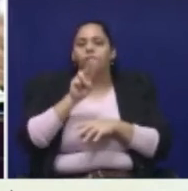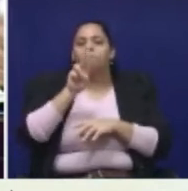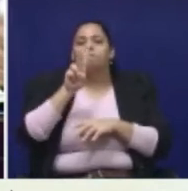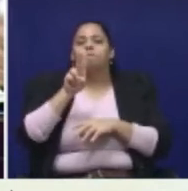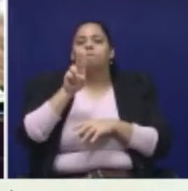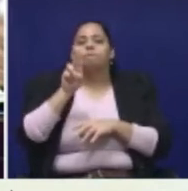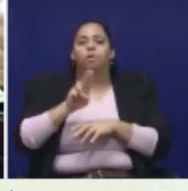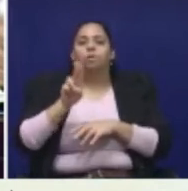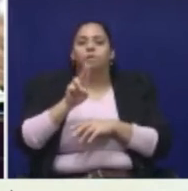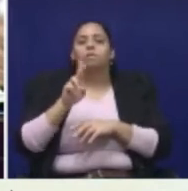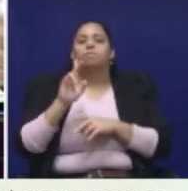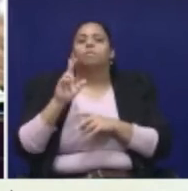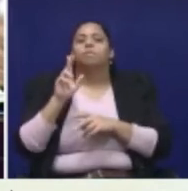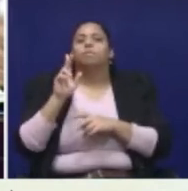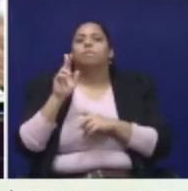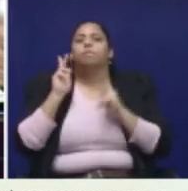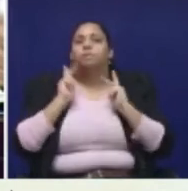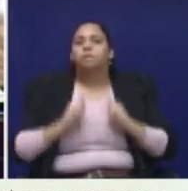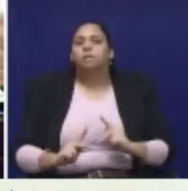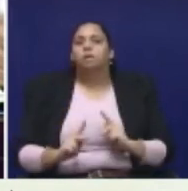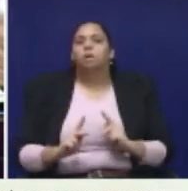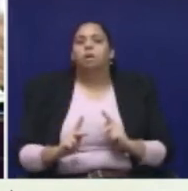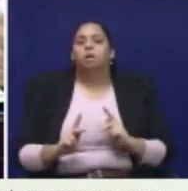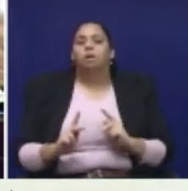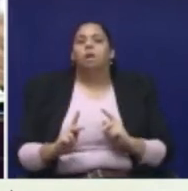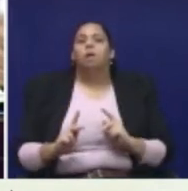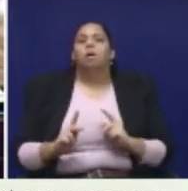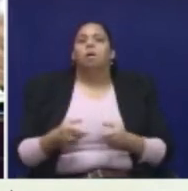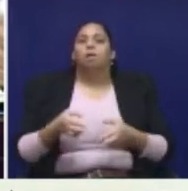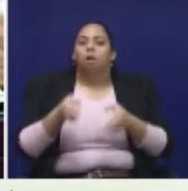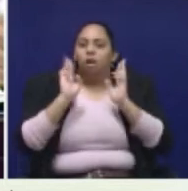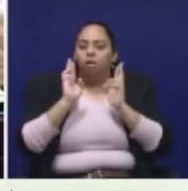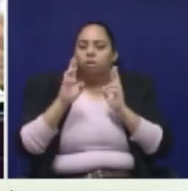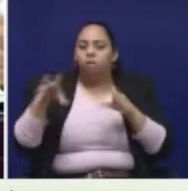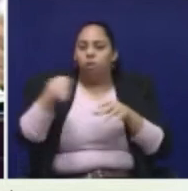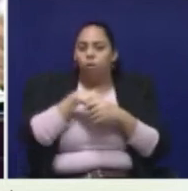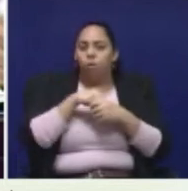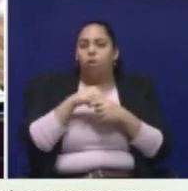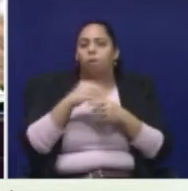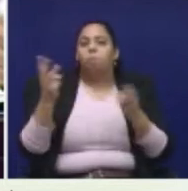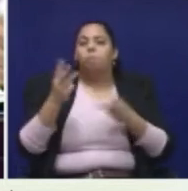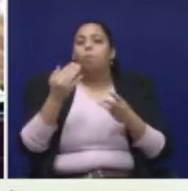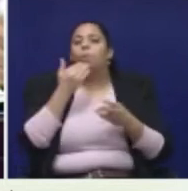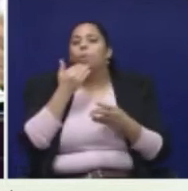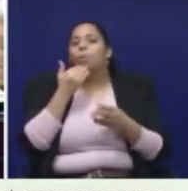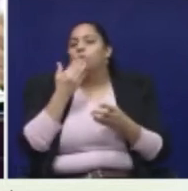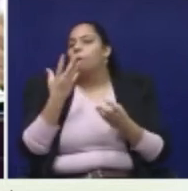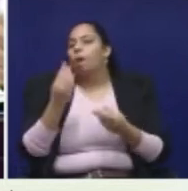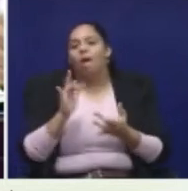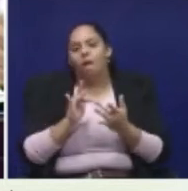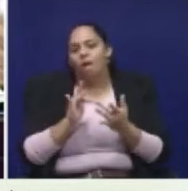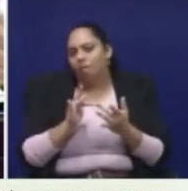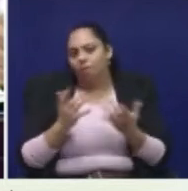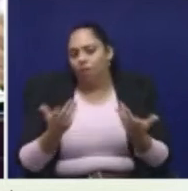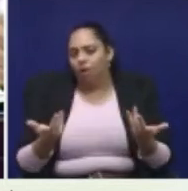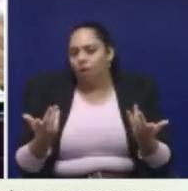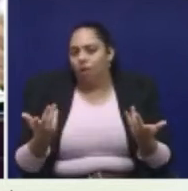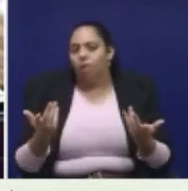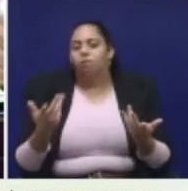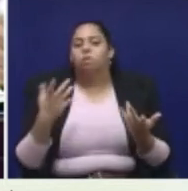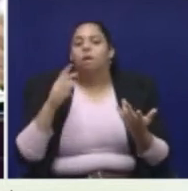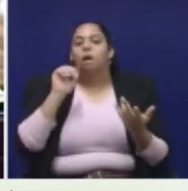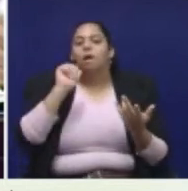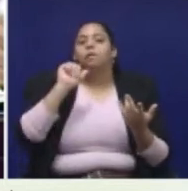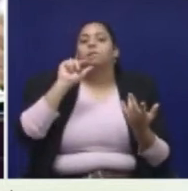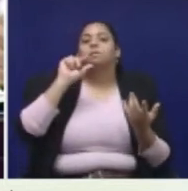is fiscally prudent, it risks excluding those without reliable internet access. The